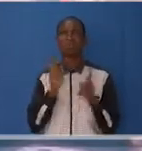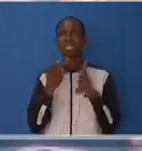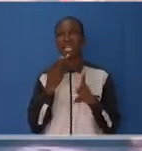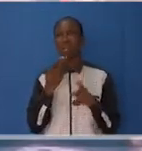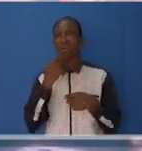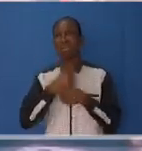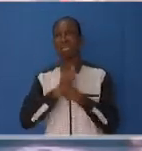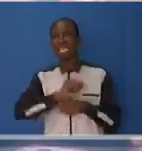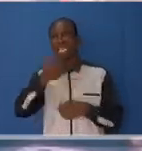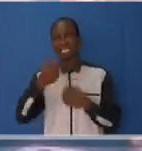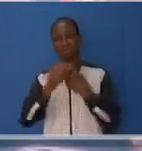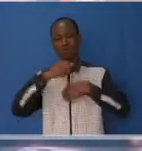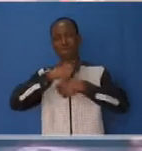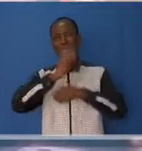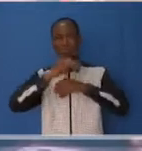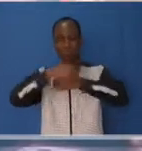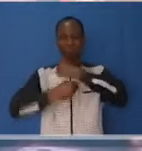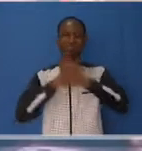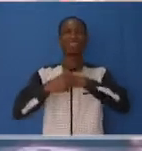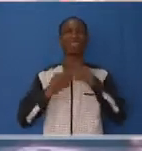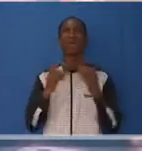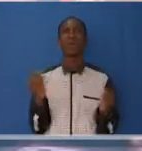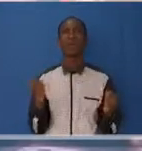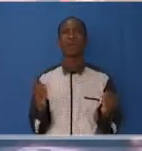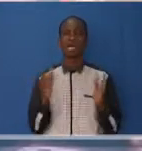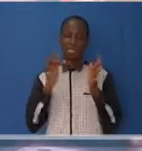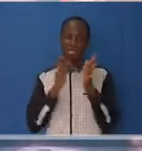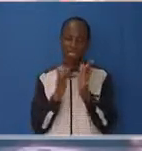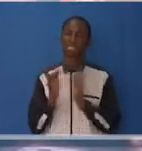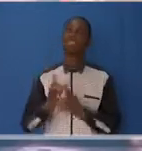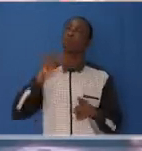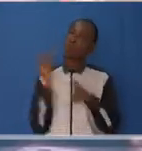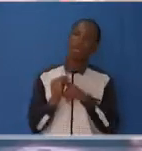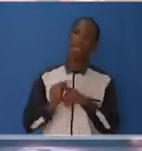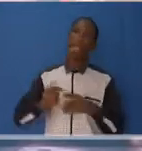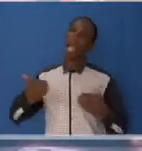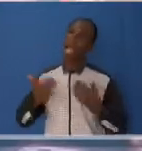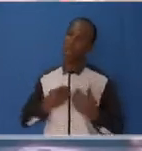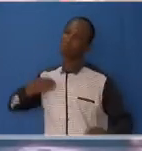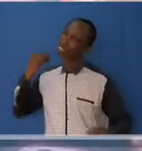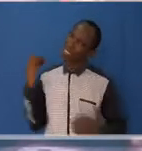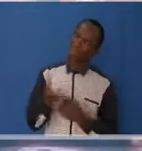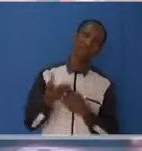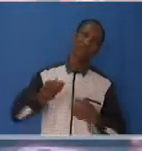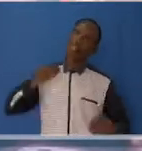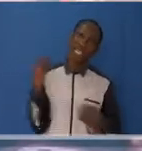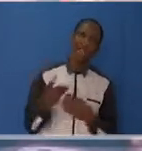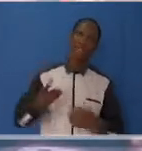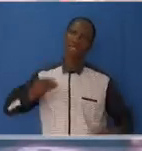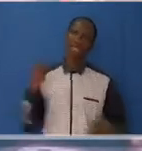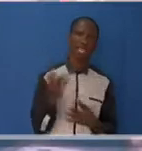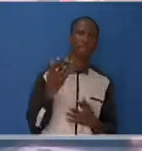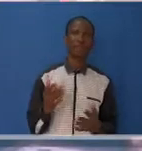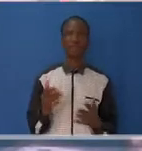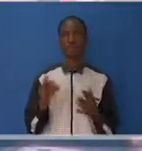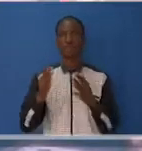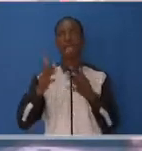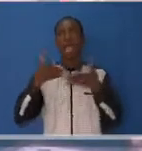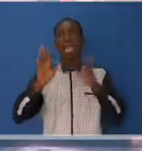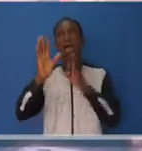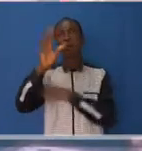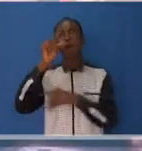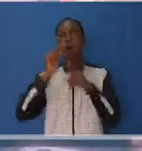insa. Nemum yesu as semono and a no more catcher womb. Was he a man Christo as semono entina ye mube brave wo a jinny ni